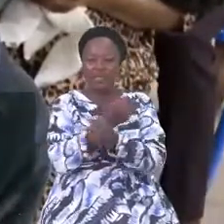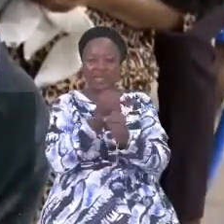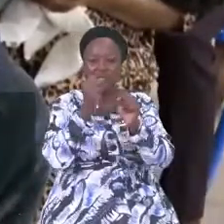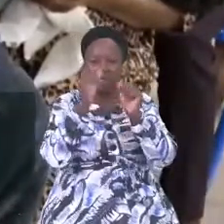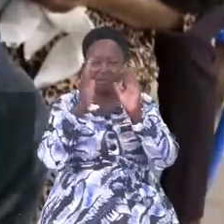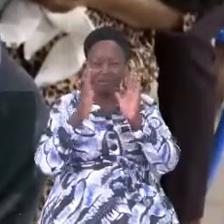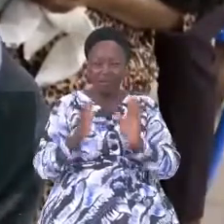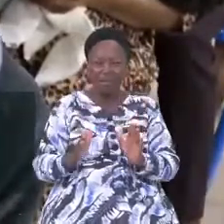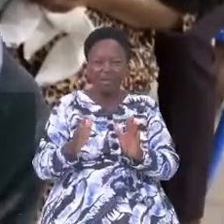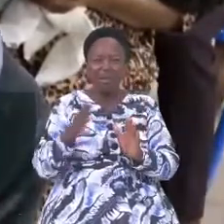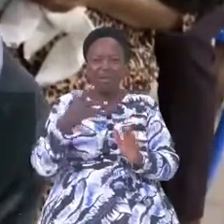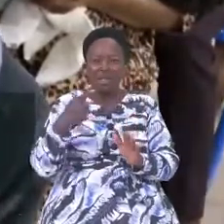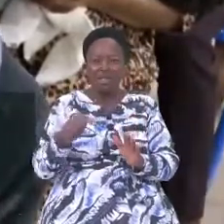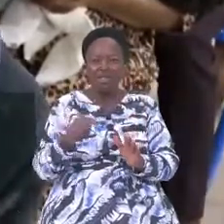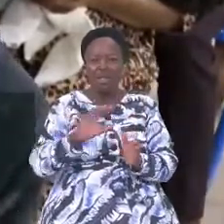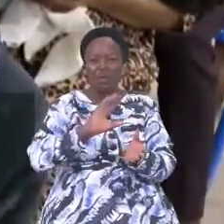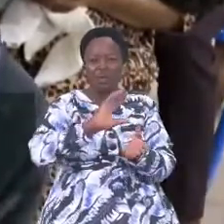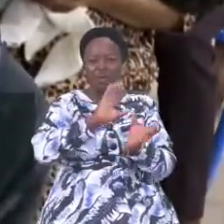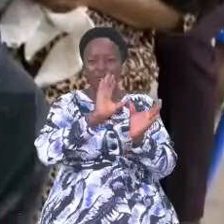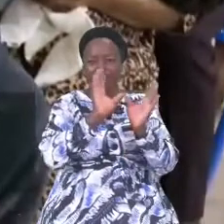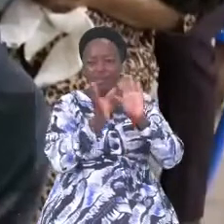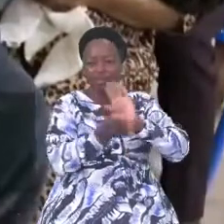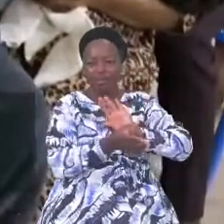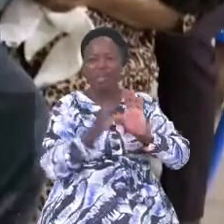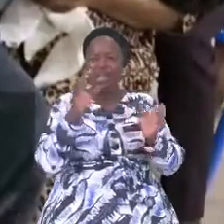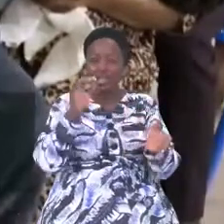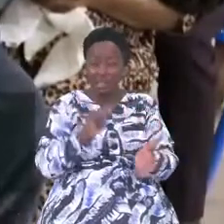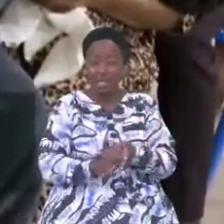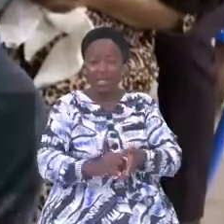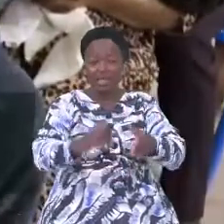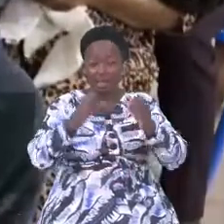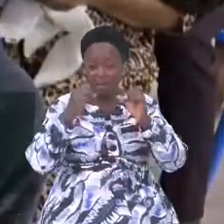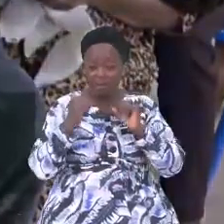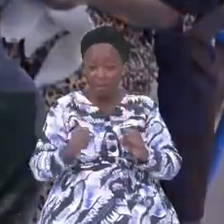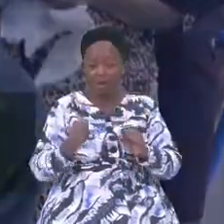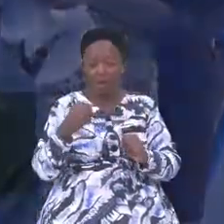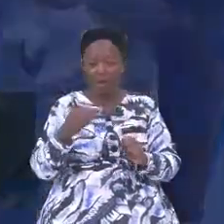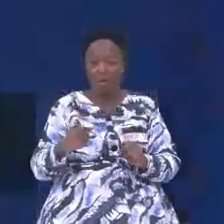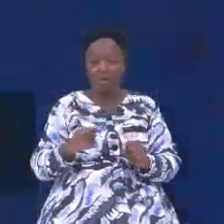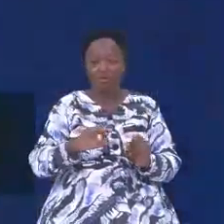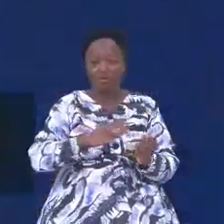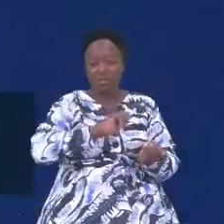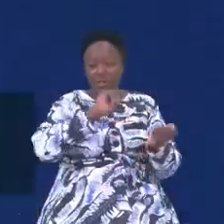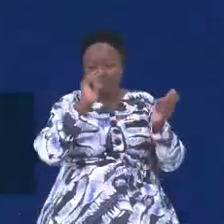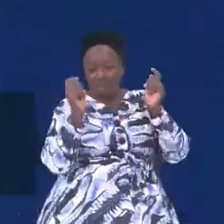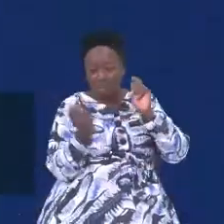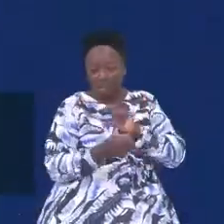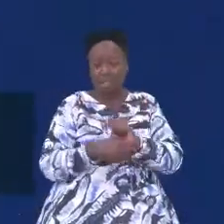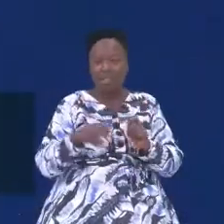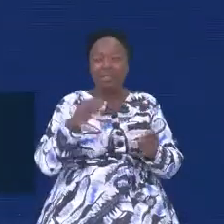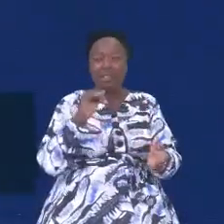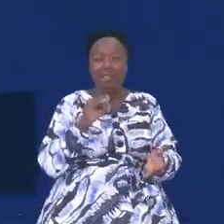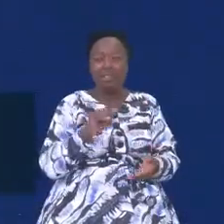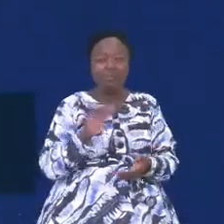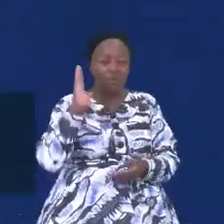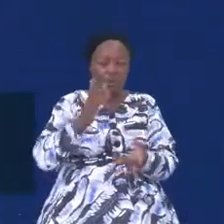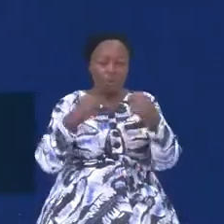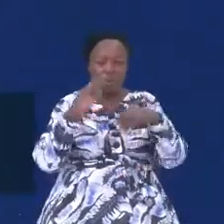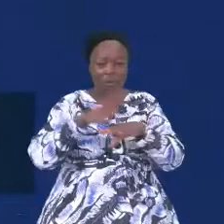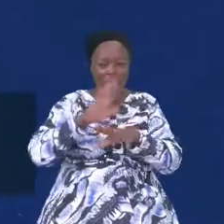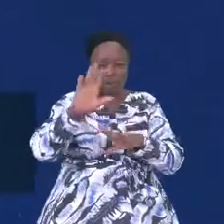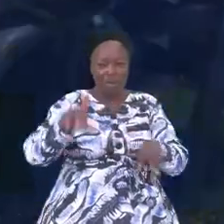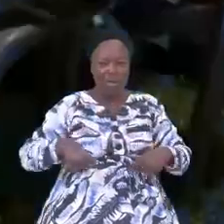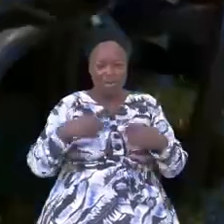The conversion, that power of transformation, conversion will come to your life tonight